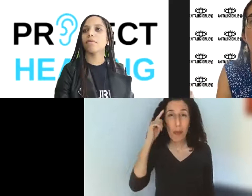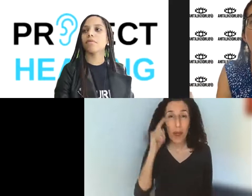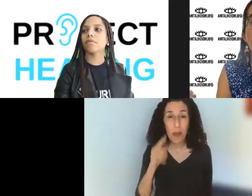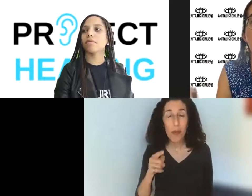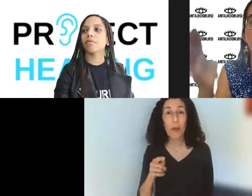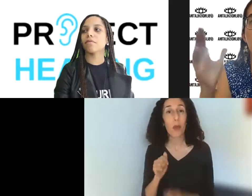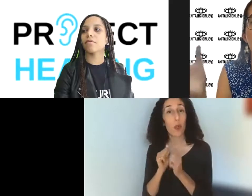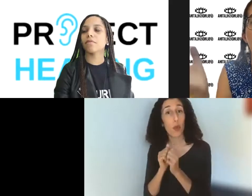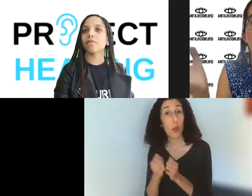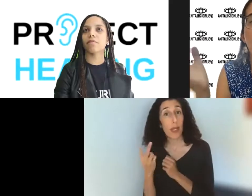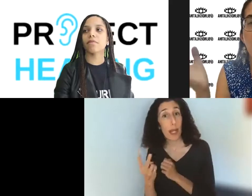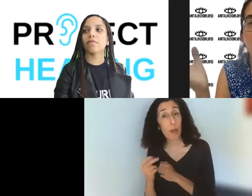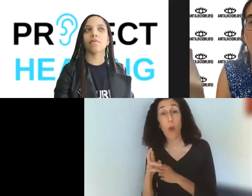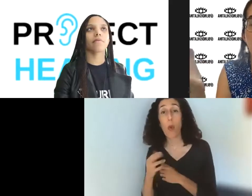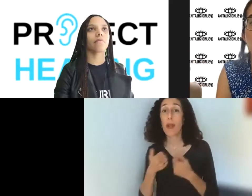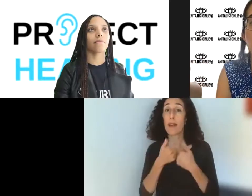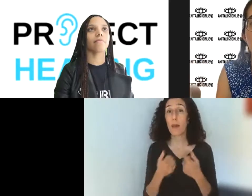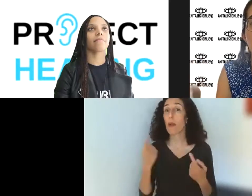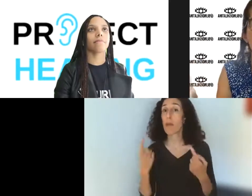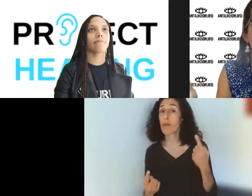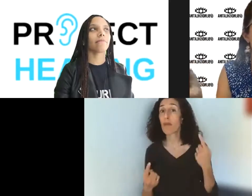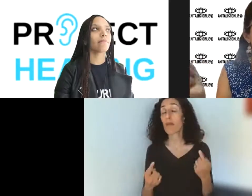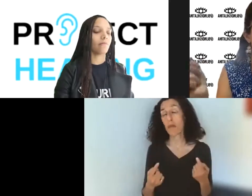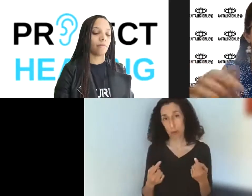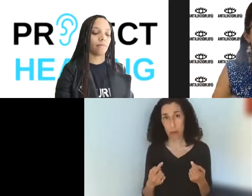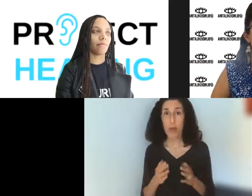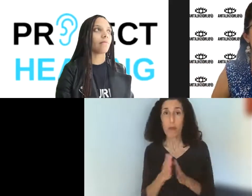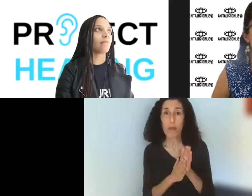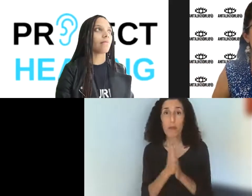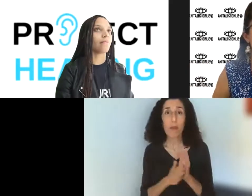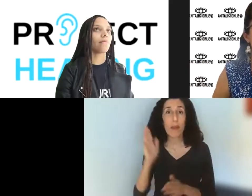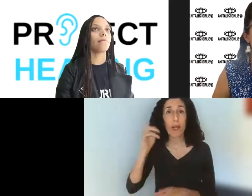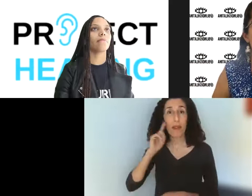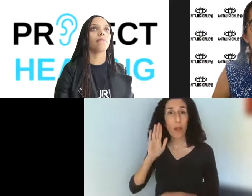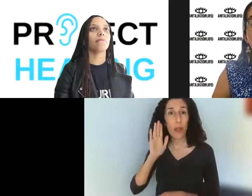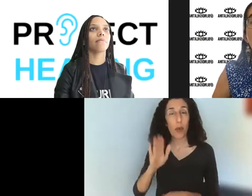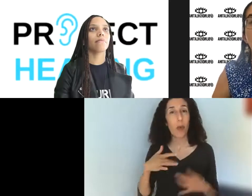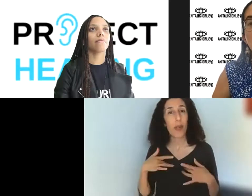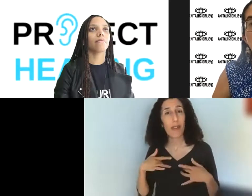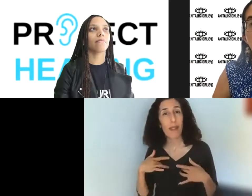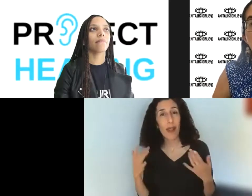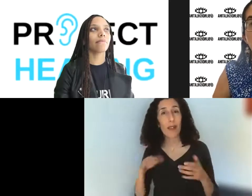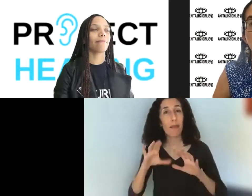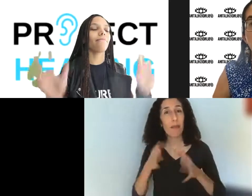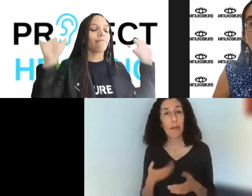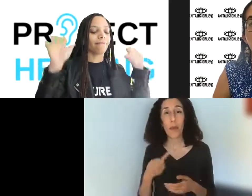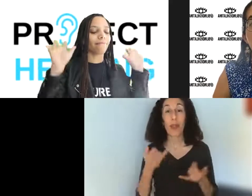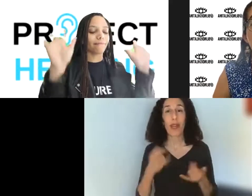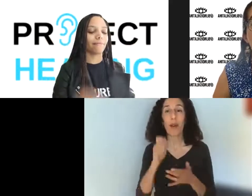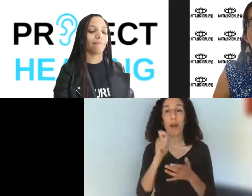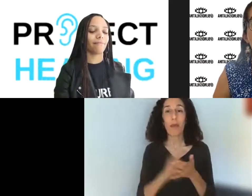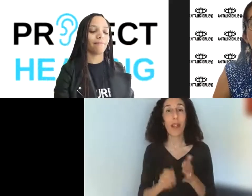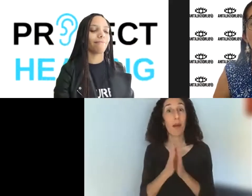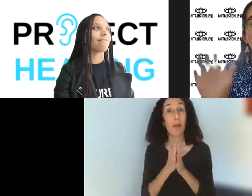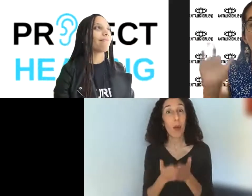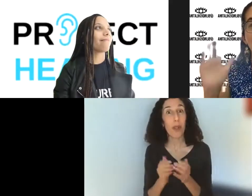have our own different areas of expertise. And we are actually writing a book together. Mariella